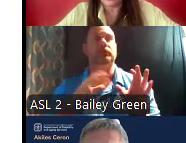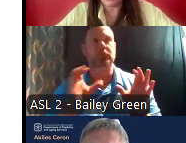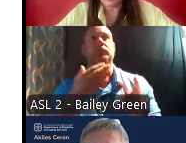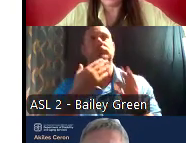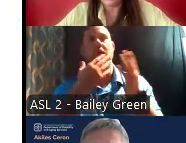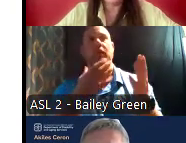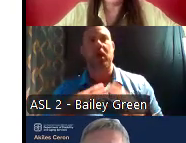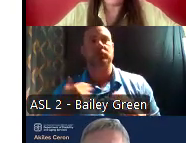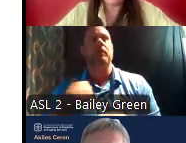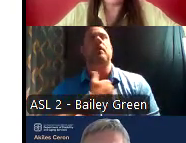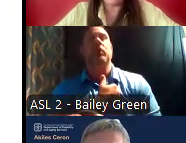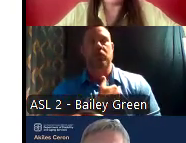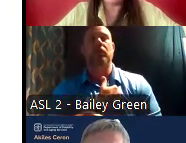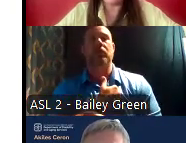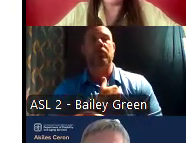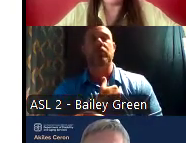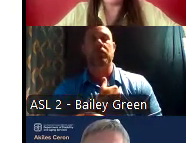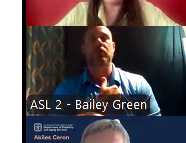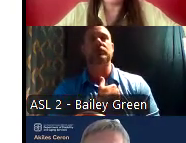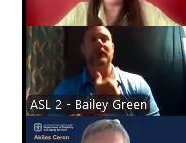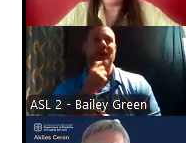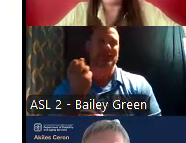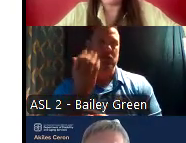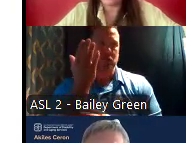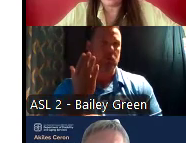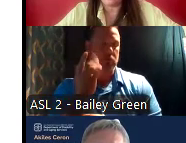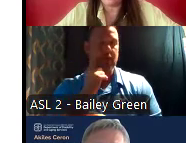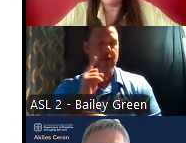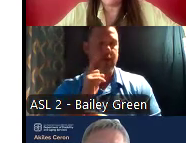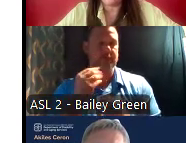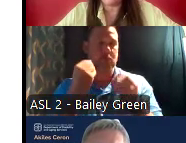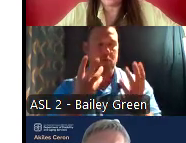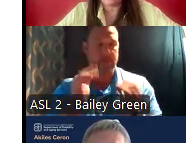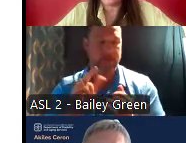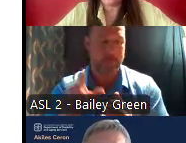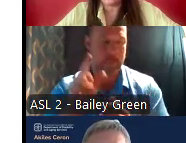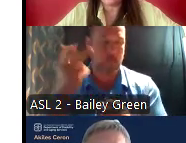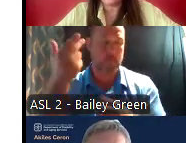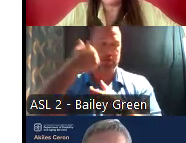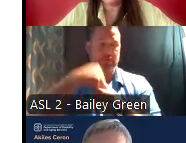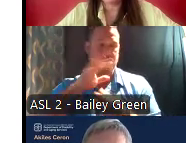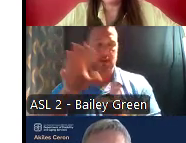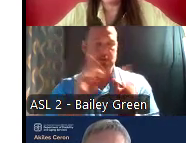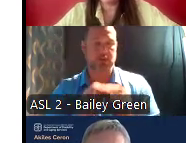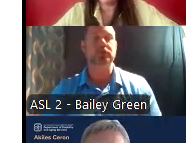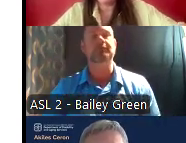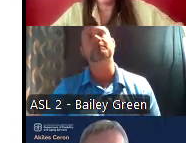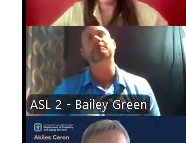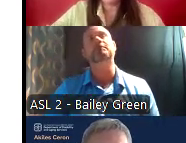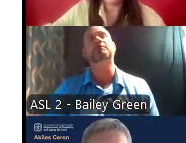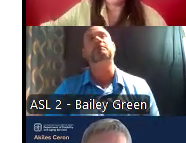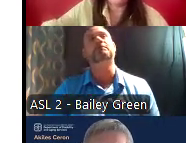to our council members and stakeholders for giving that and participating in those sessions. Vivian?